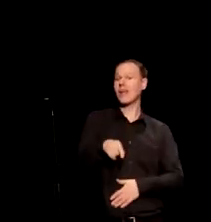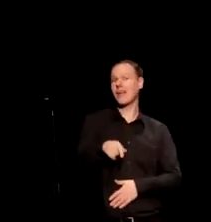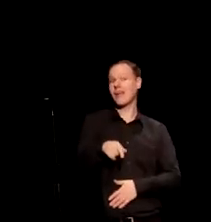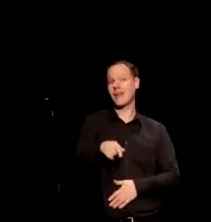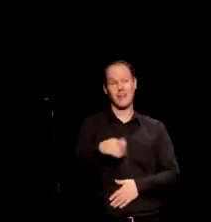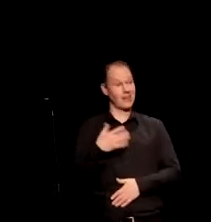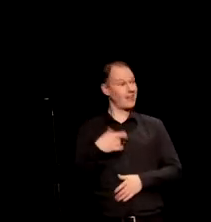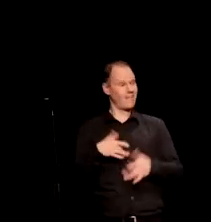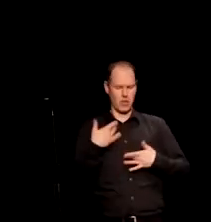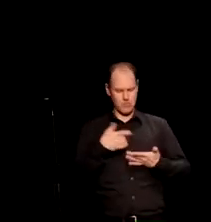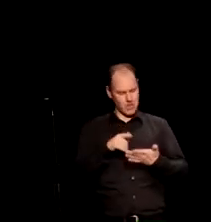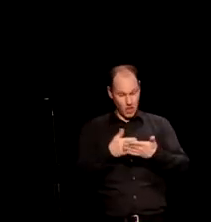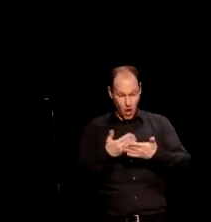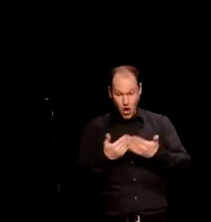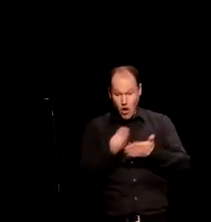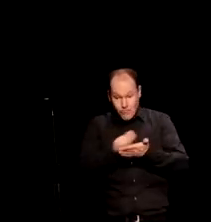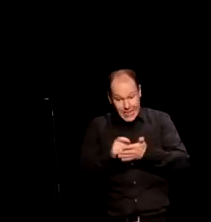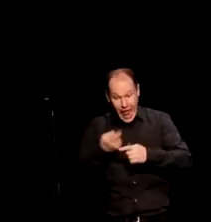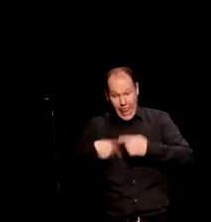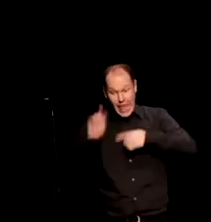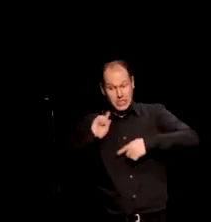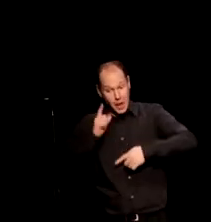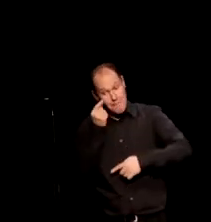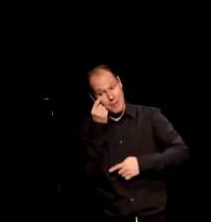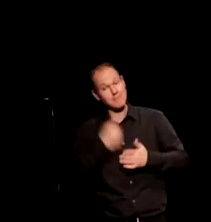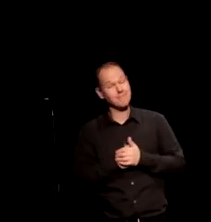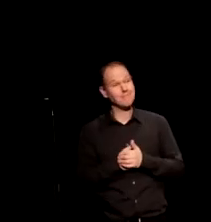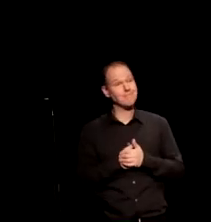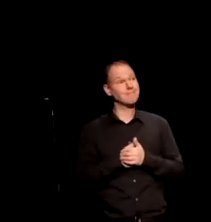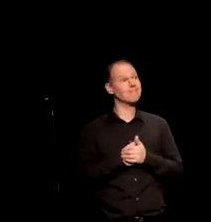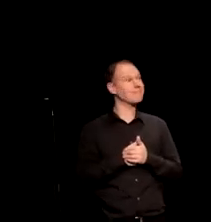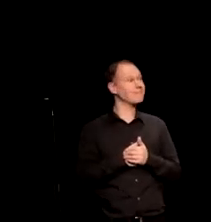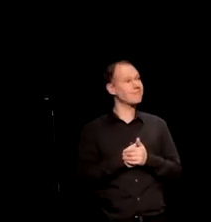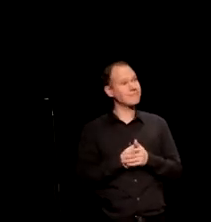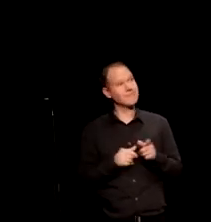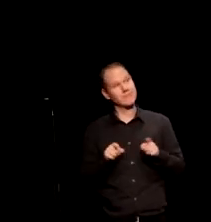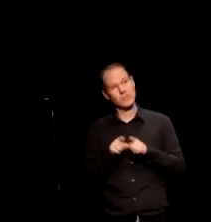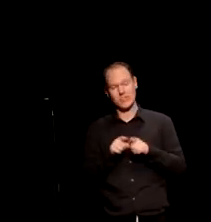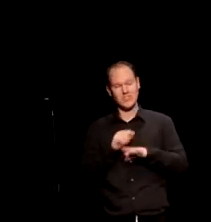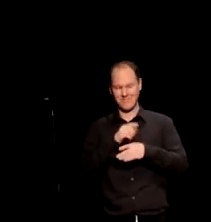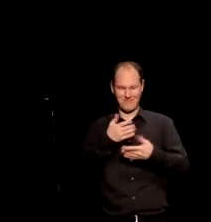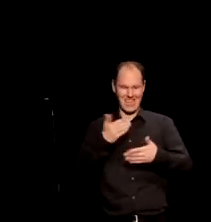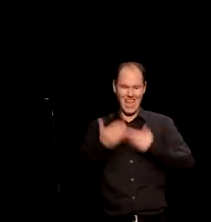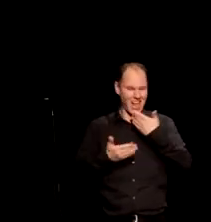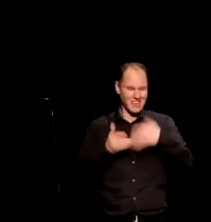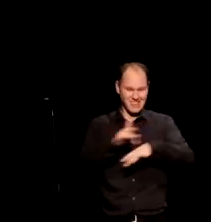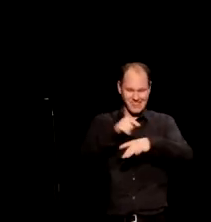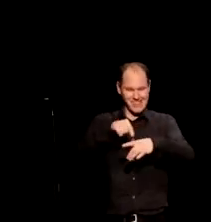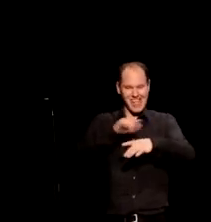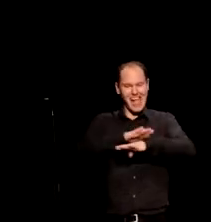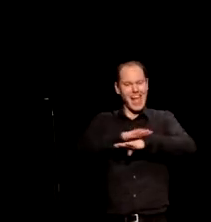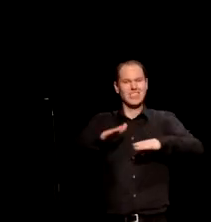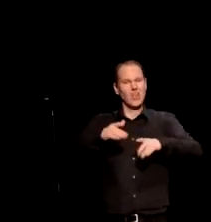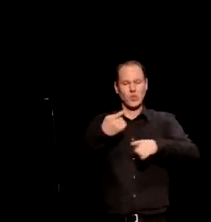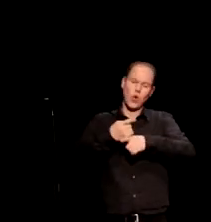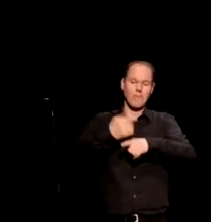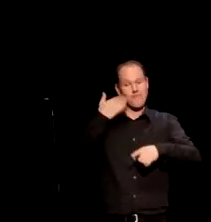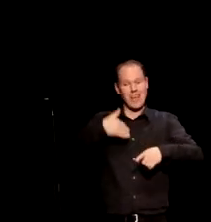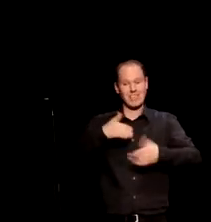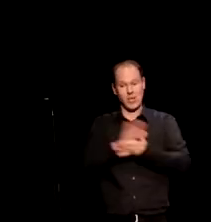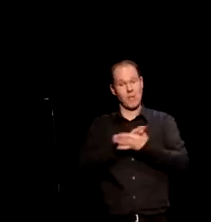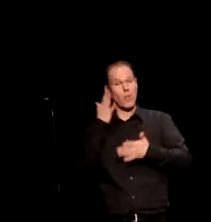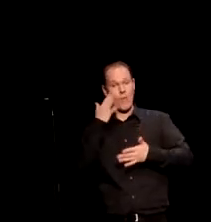like it could have been written last year. And I mean, as you say, the fact that it's so not about race that the censors didn't even see